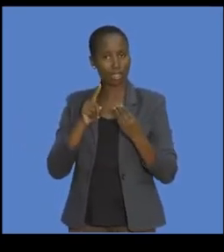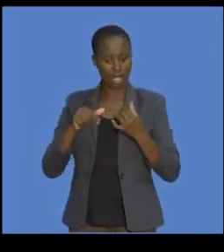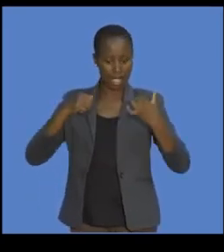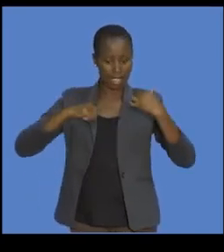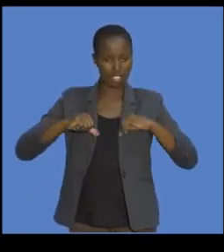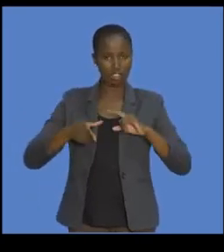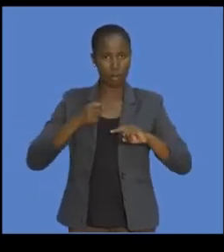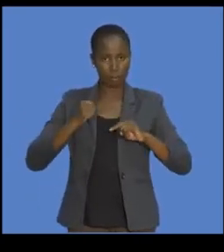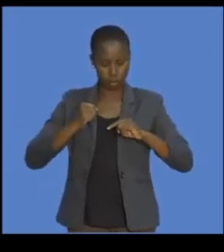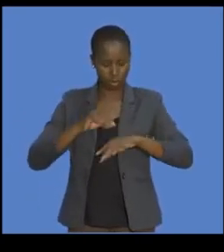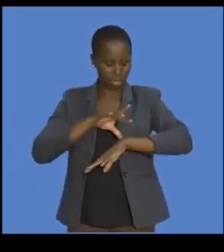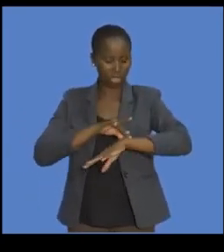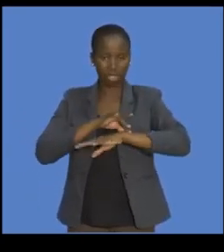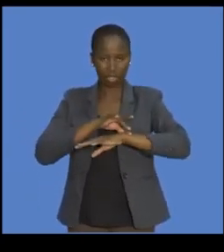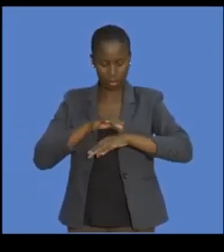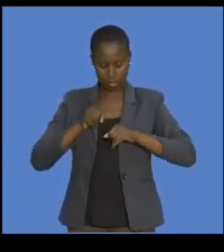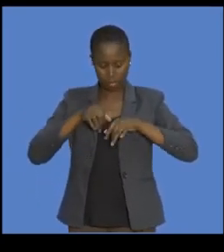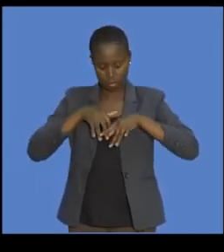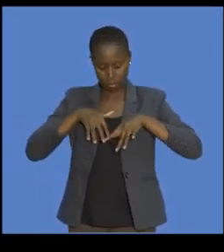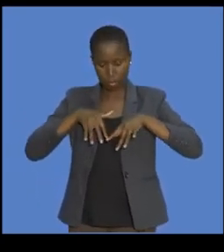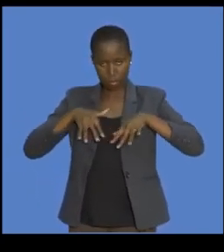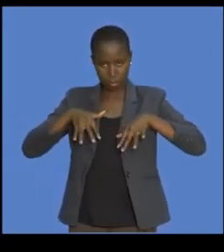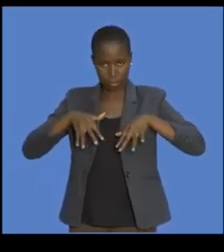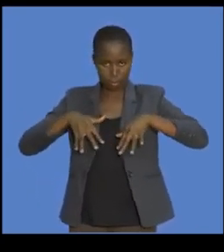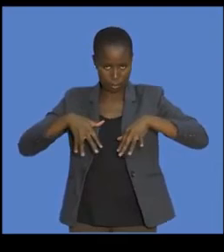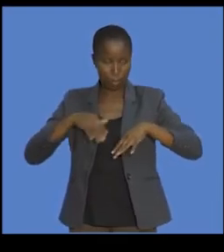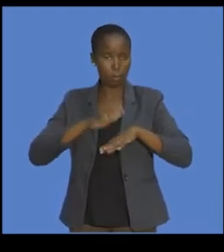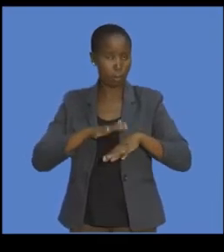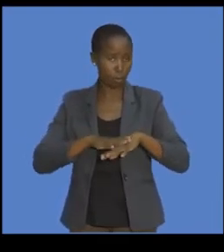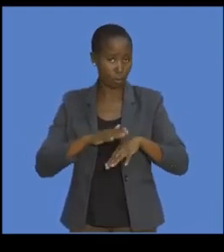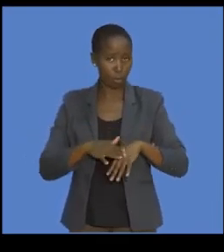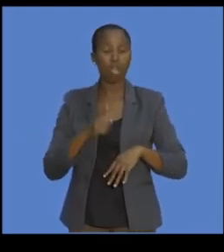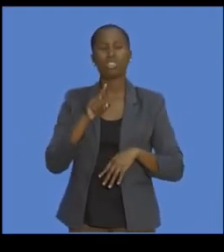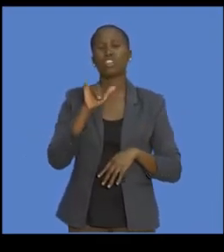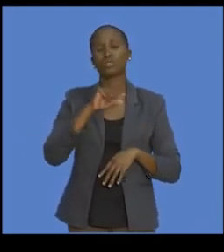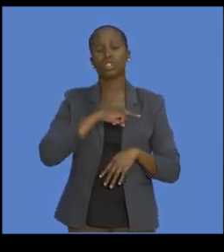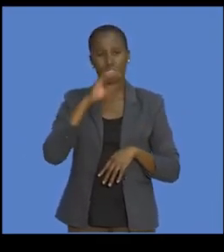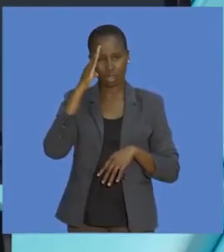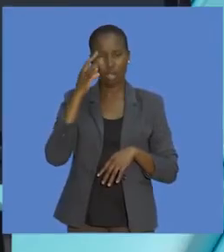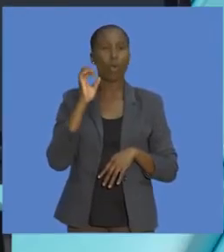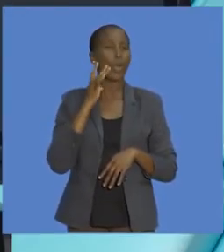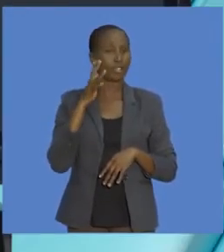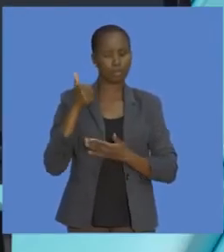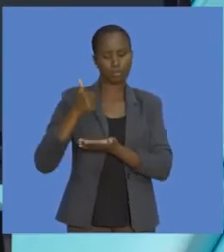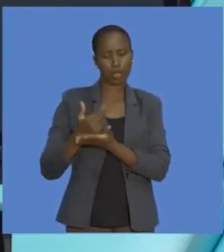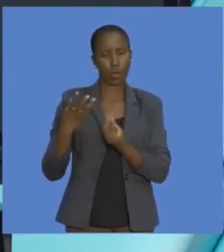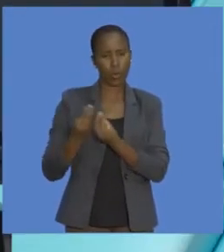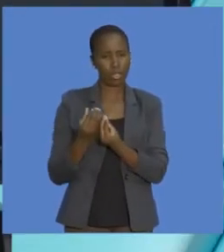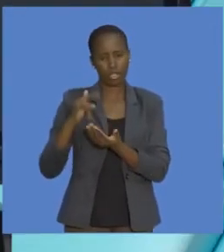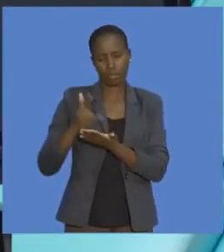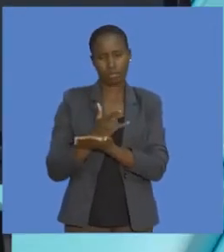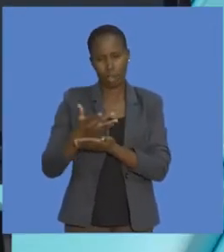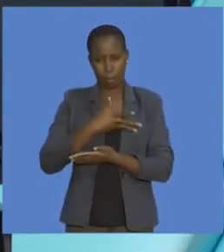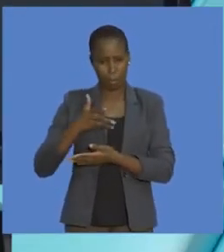the uterus, increasing contraction. And hence you would know from chatting to your parents or your siblings or people that have had